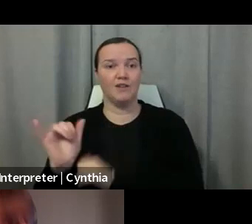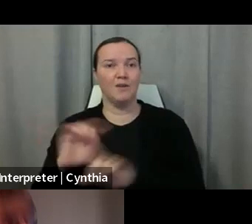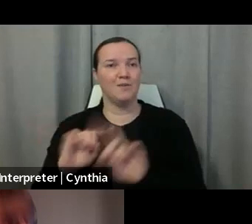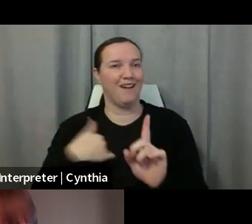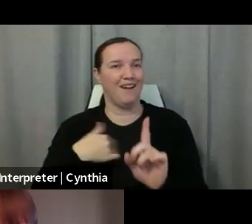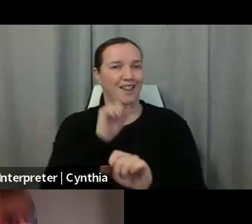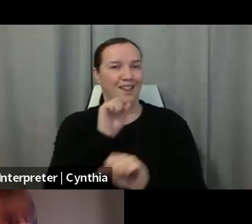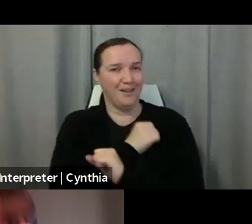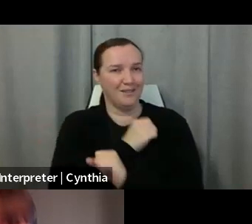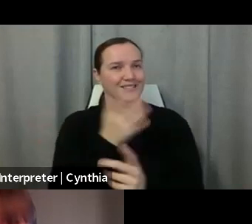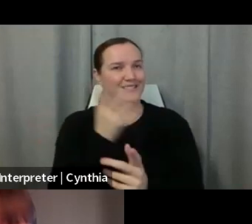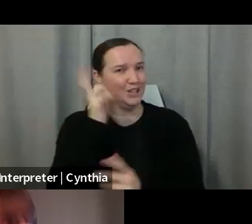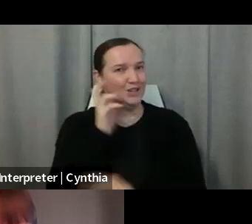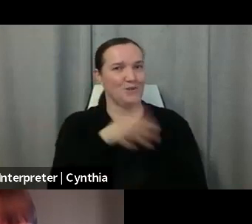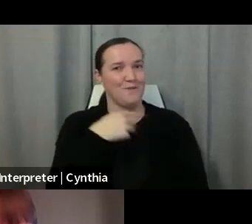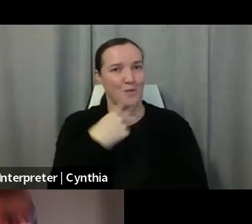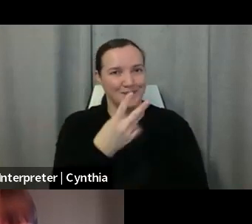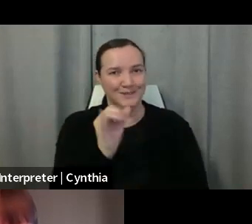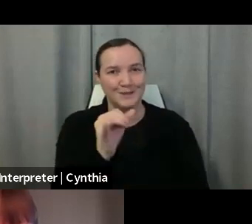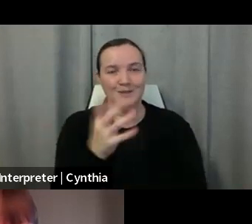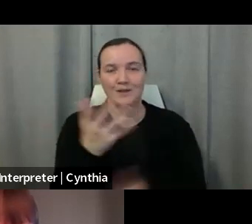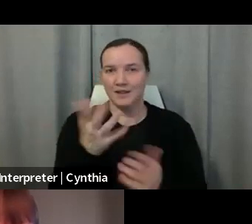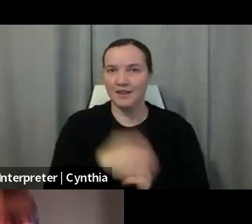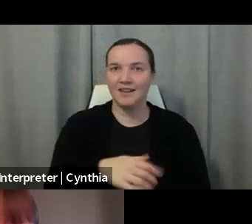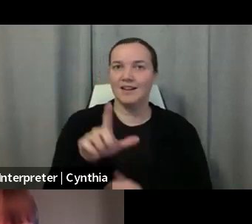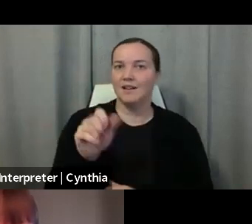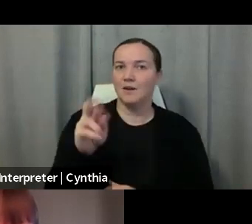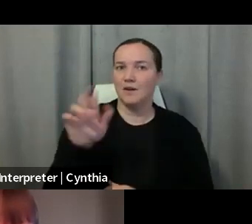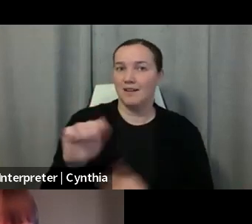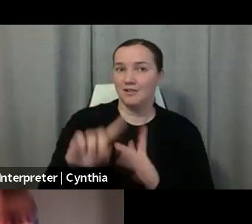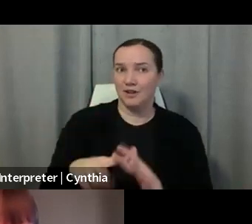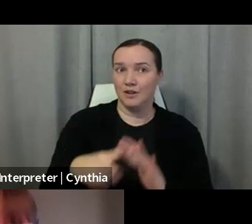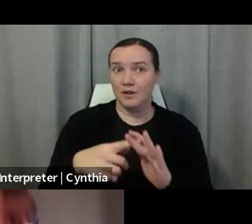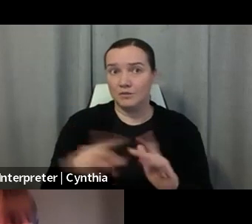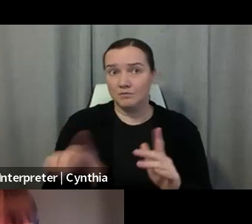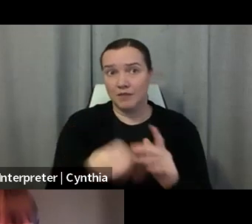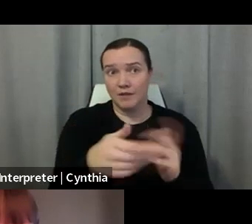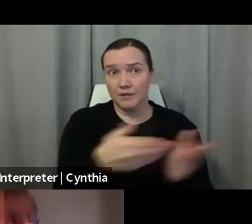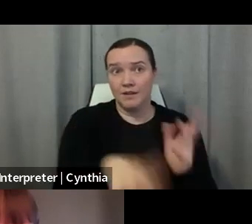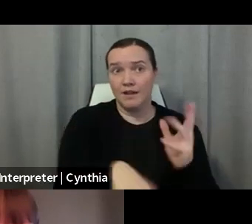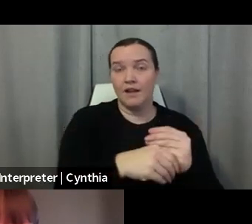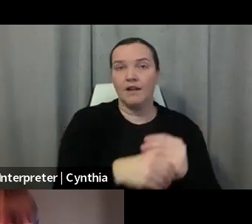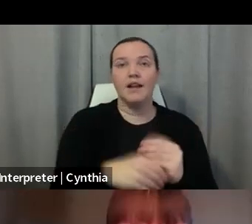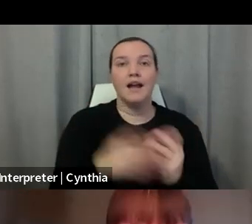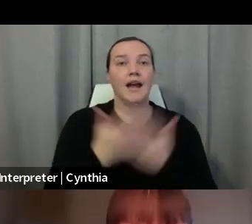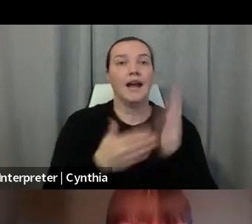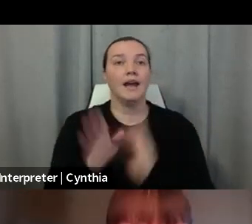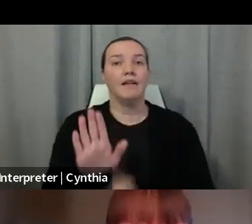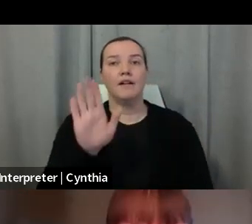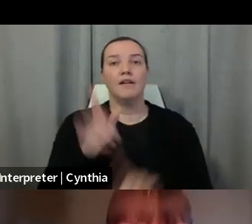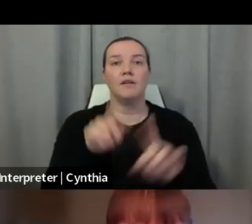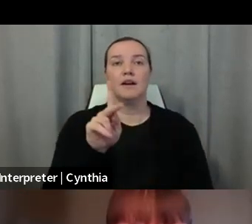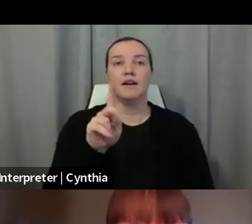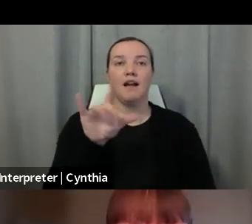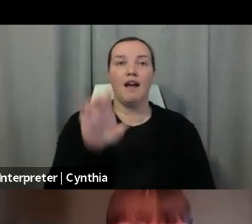made it a meeting. So if anybody like to weigh in, and Laura kind of started us off, so anybody else want to add? I'm seeing a hand from Kyle.